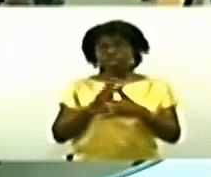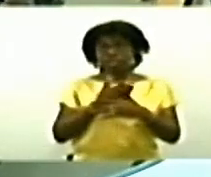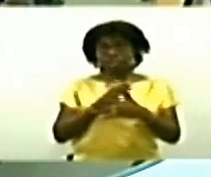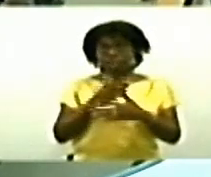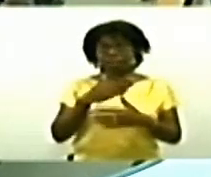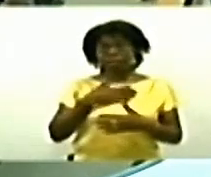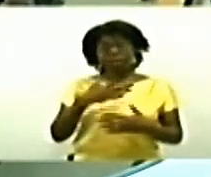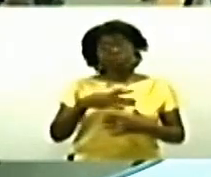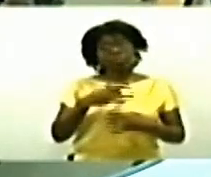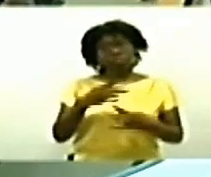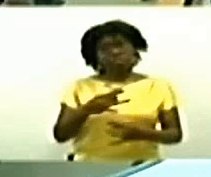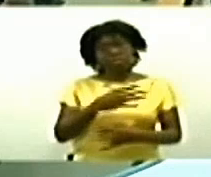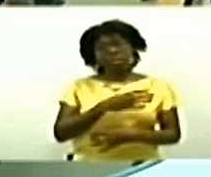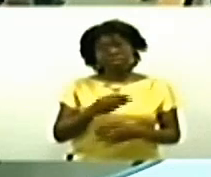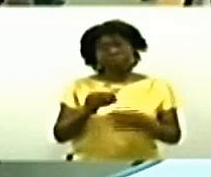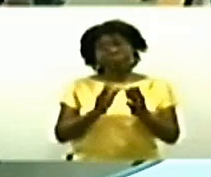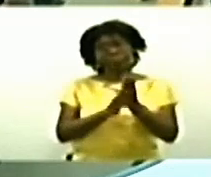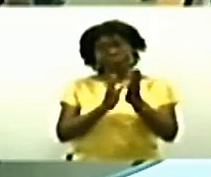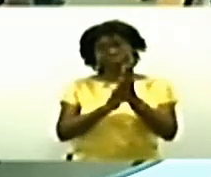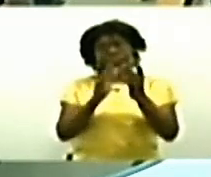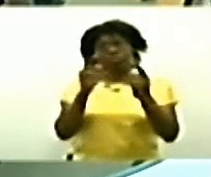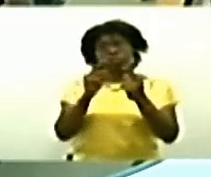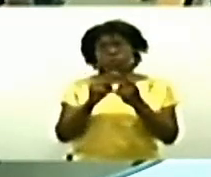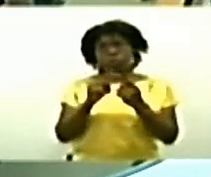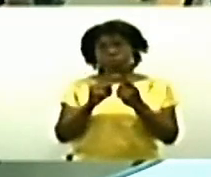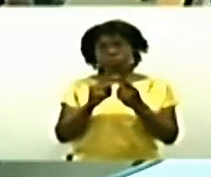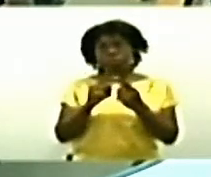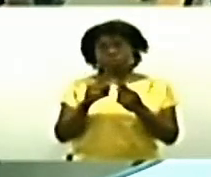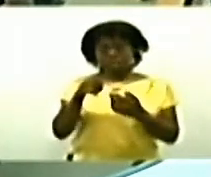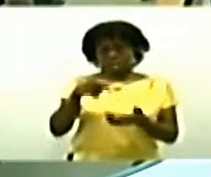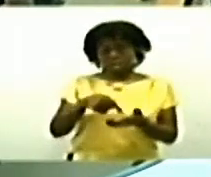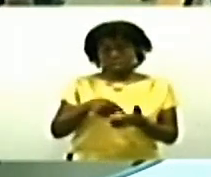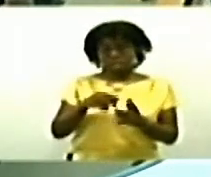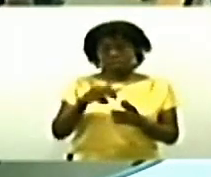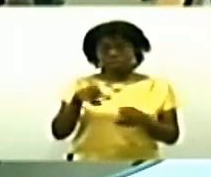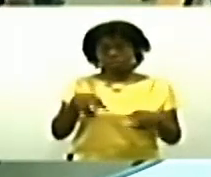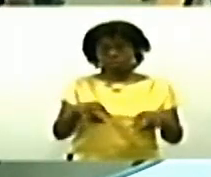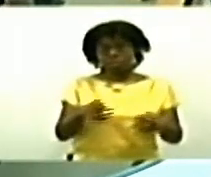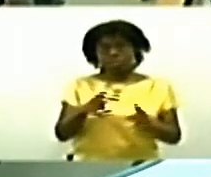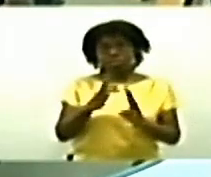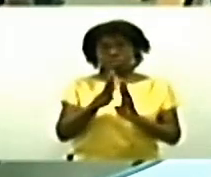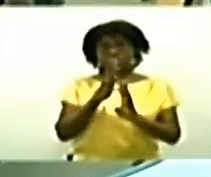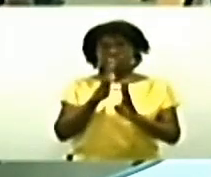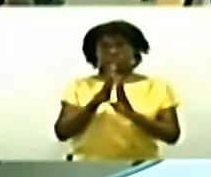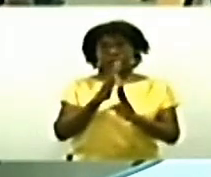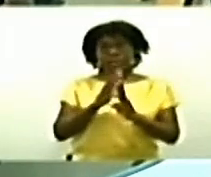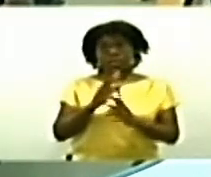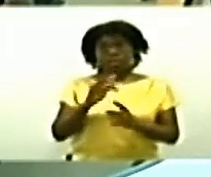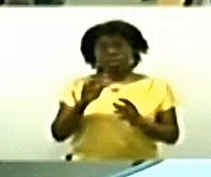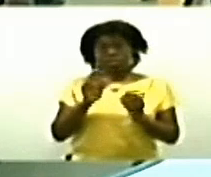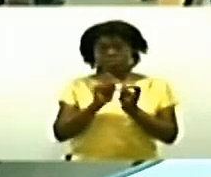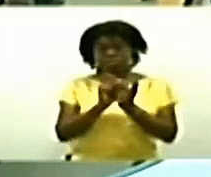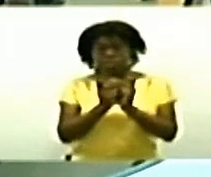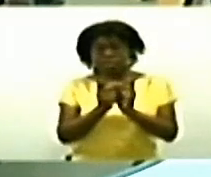interest and applaud to this road traffic amendment bill,